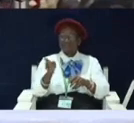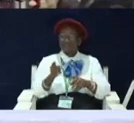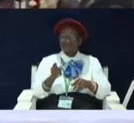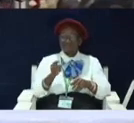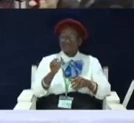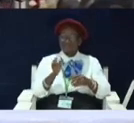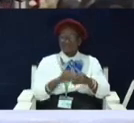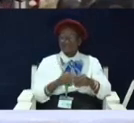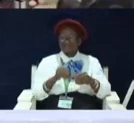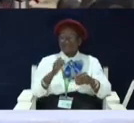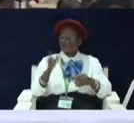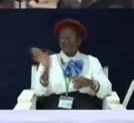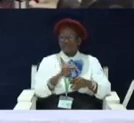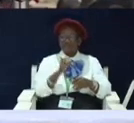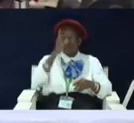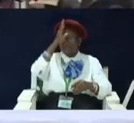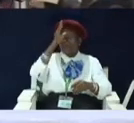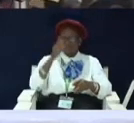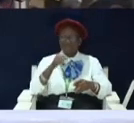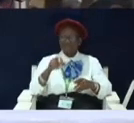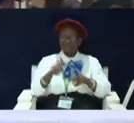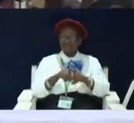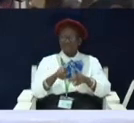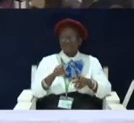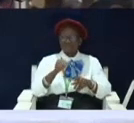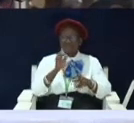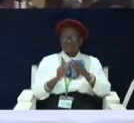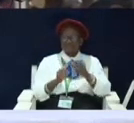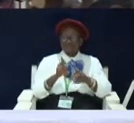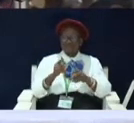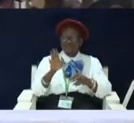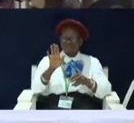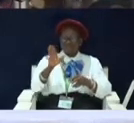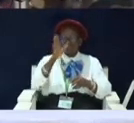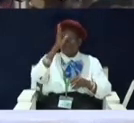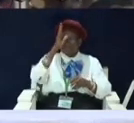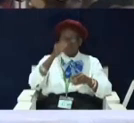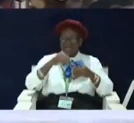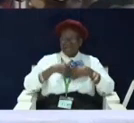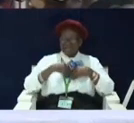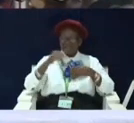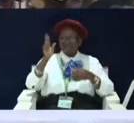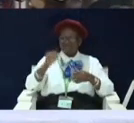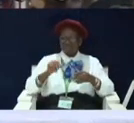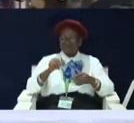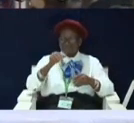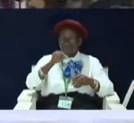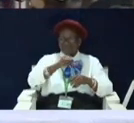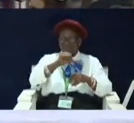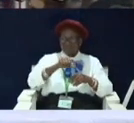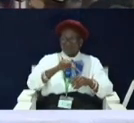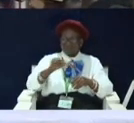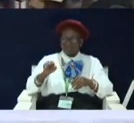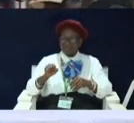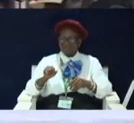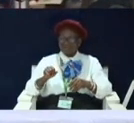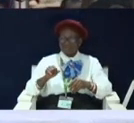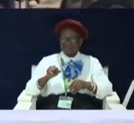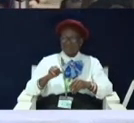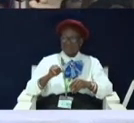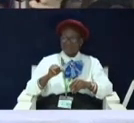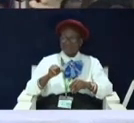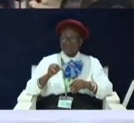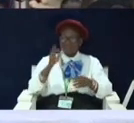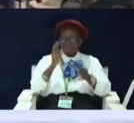baba e lo. So if your father has no anointing, ti baba re o ba wa ni ifami royan ko, if